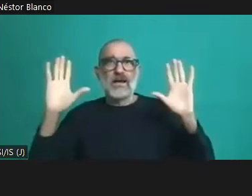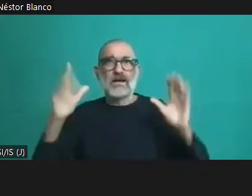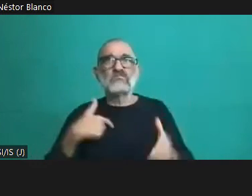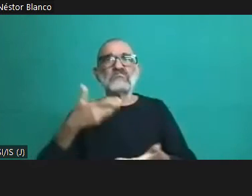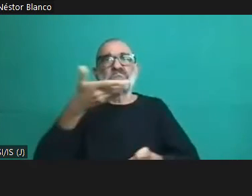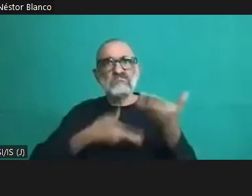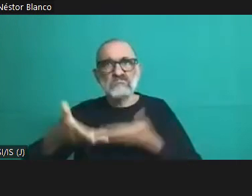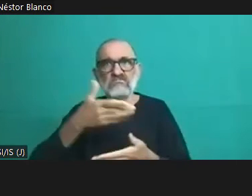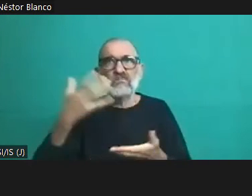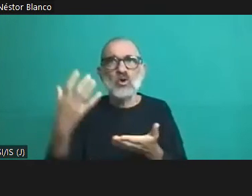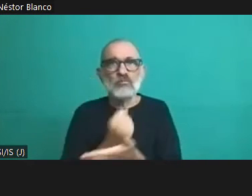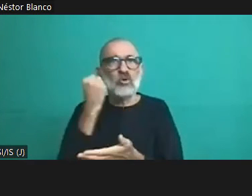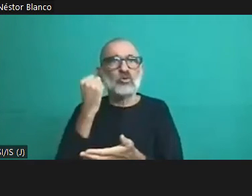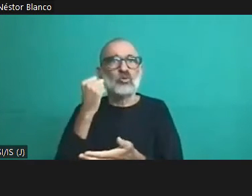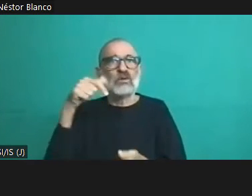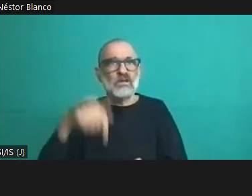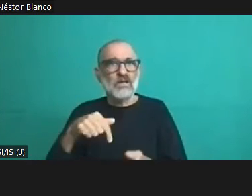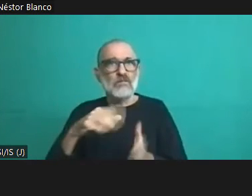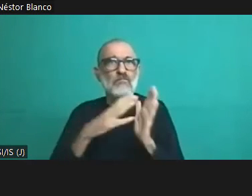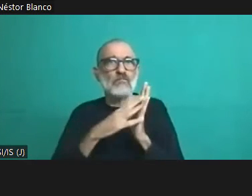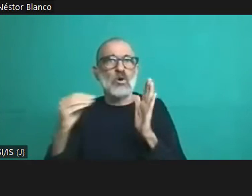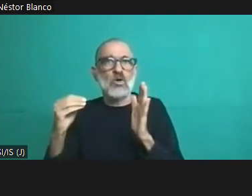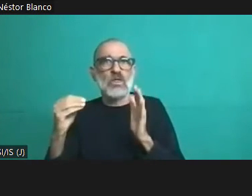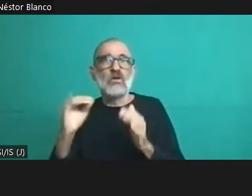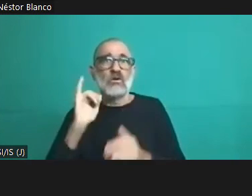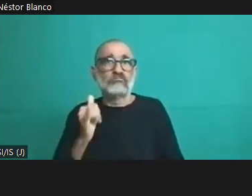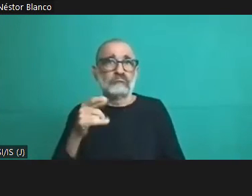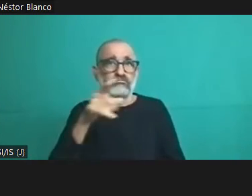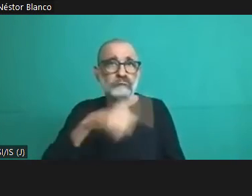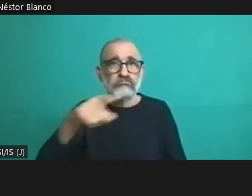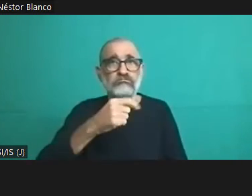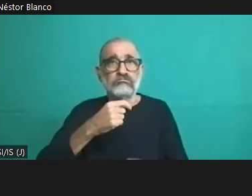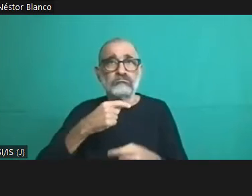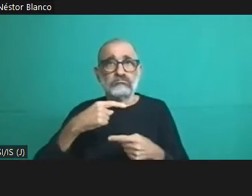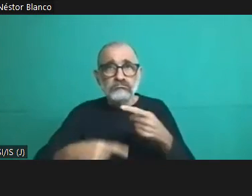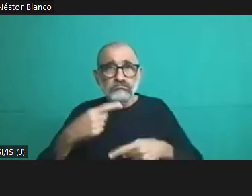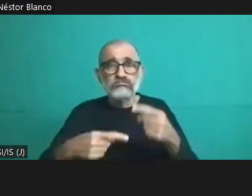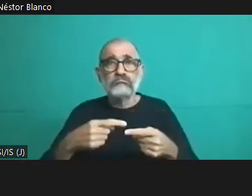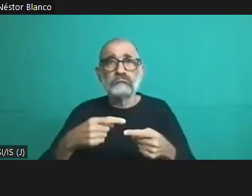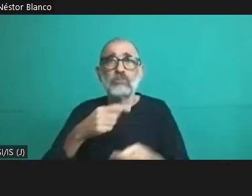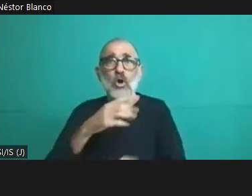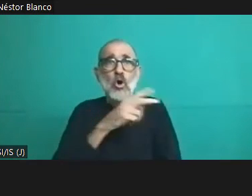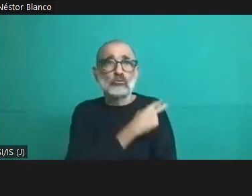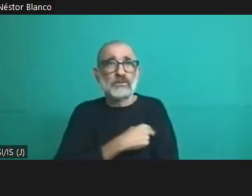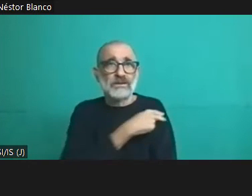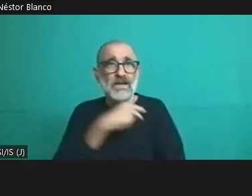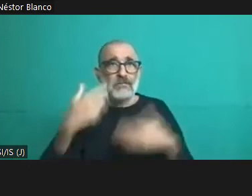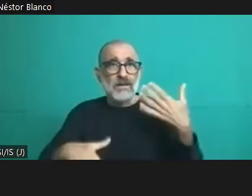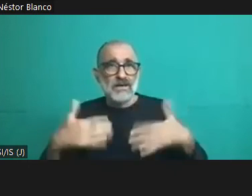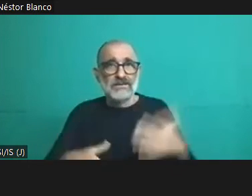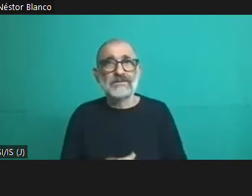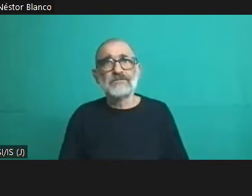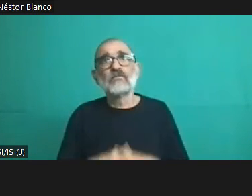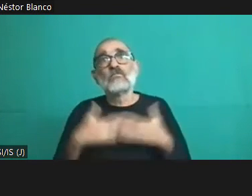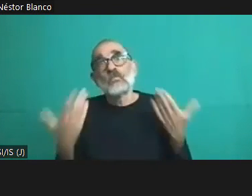definitely a very valuable message. We are approaching the end of our activity, and I want to thank the enormous contribution